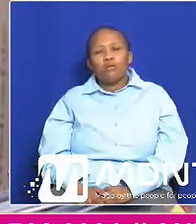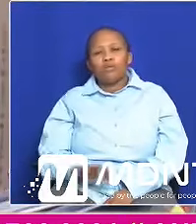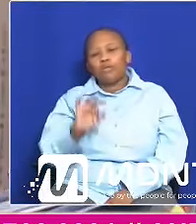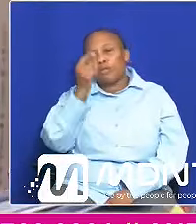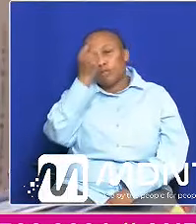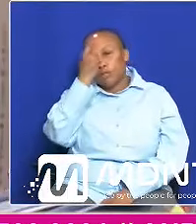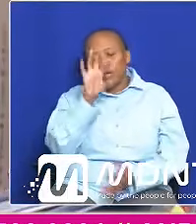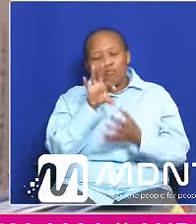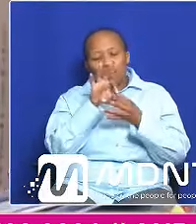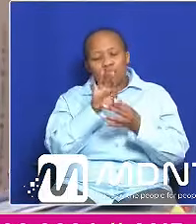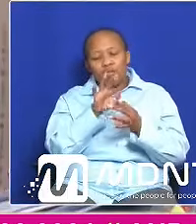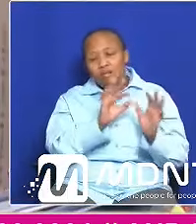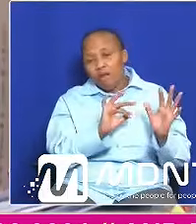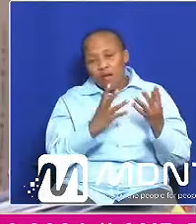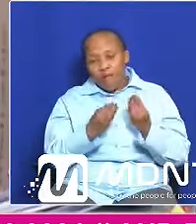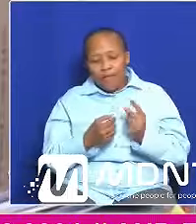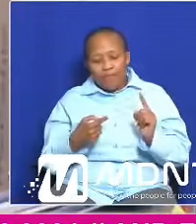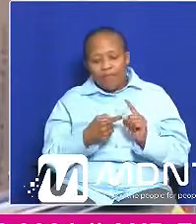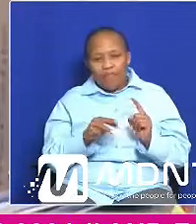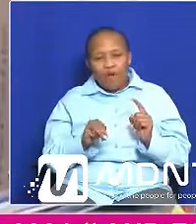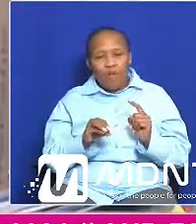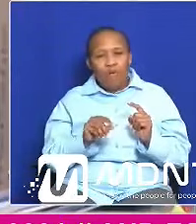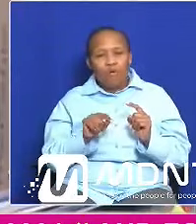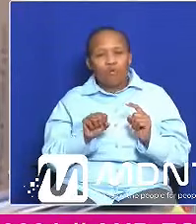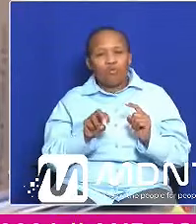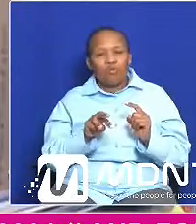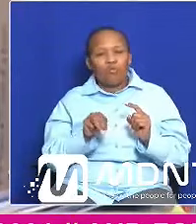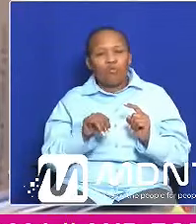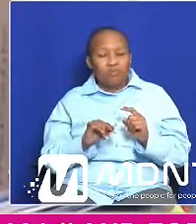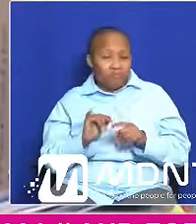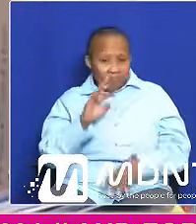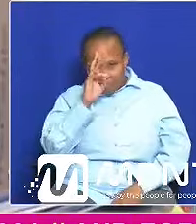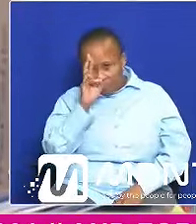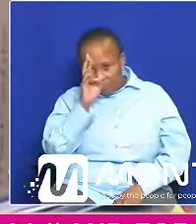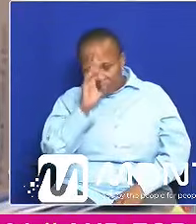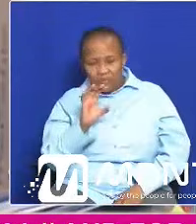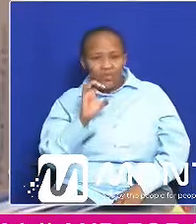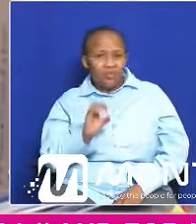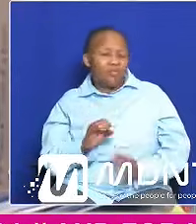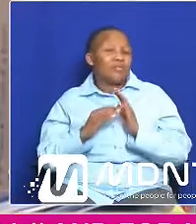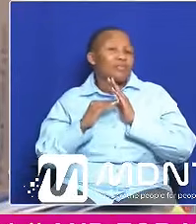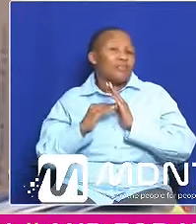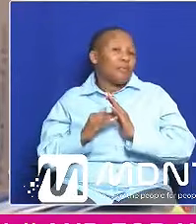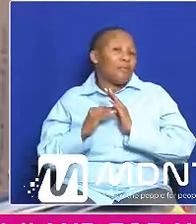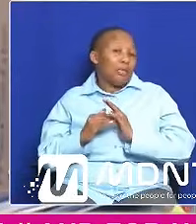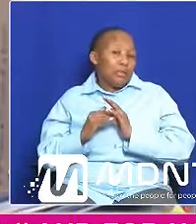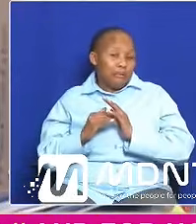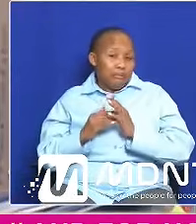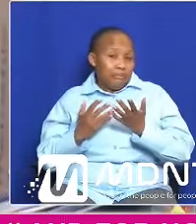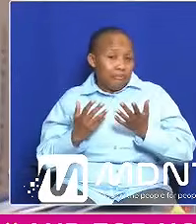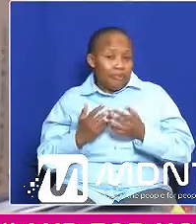Khumalo asked you, remember the examples he gave you, whether you went speedboating